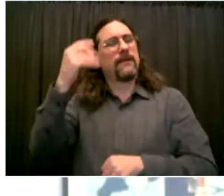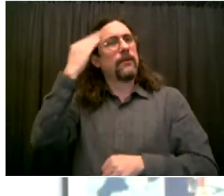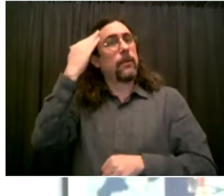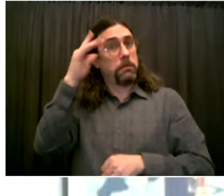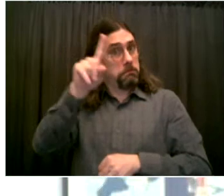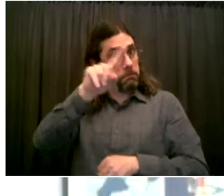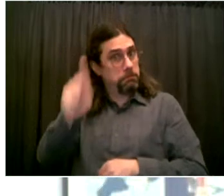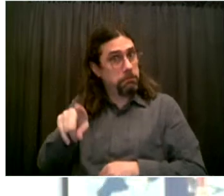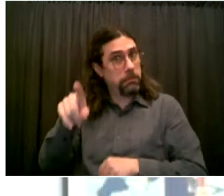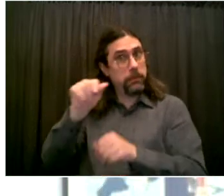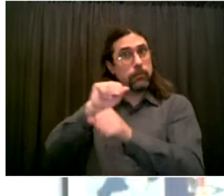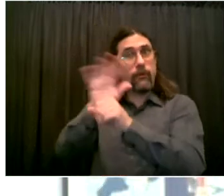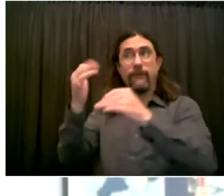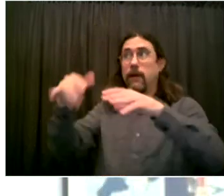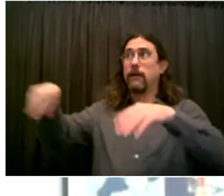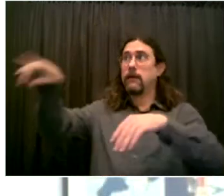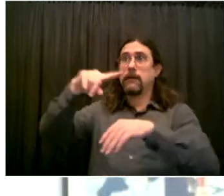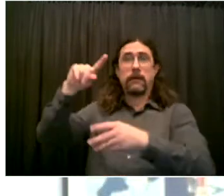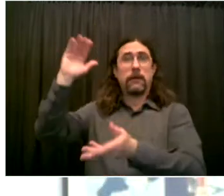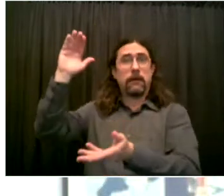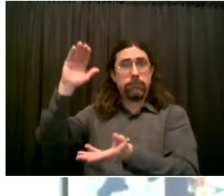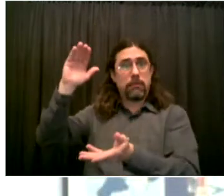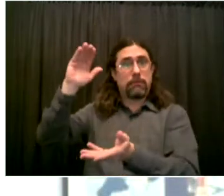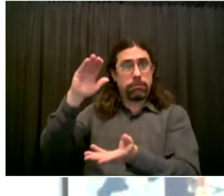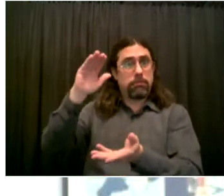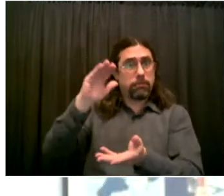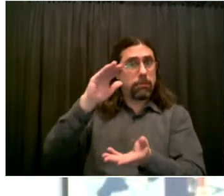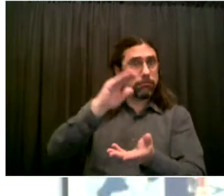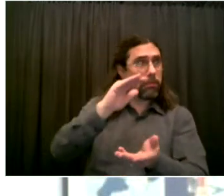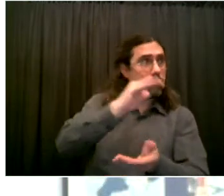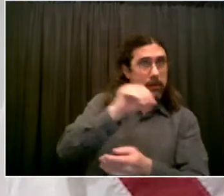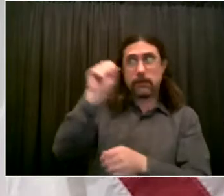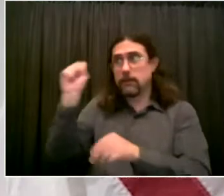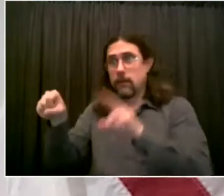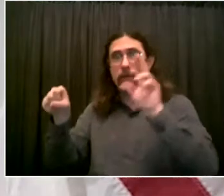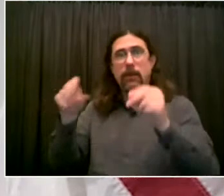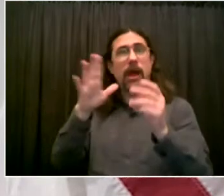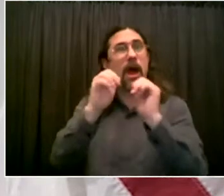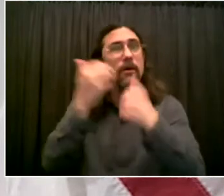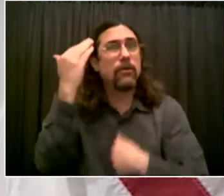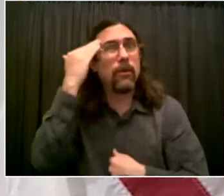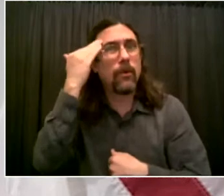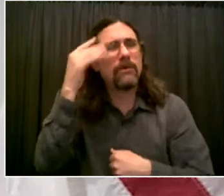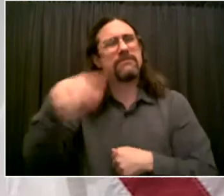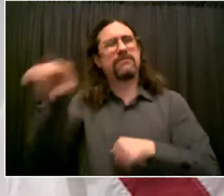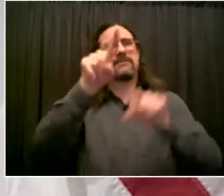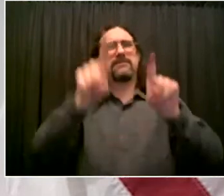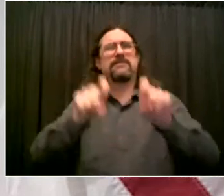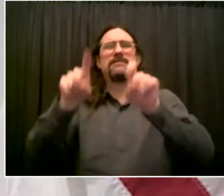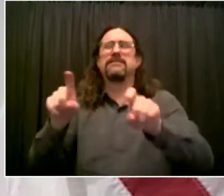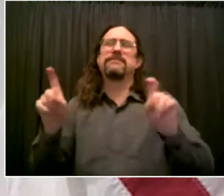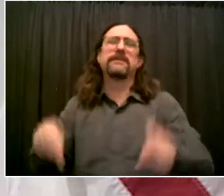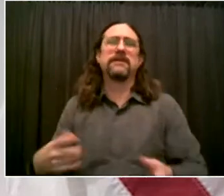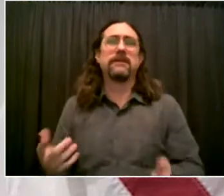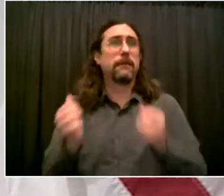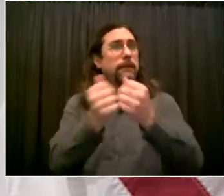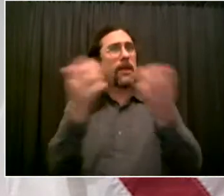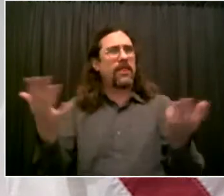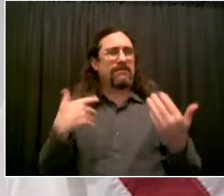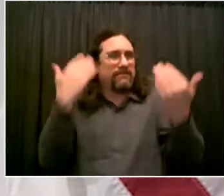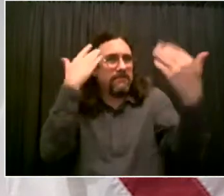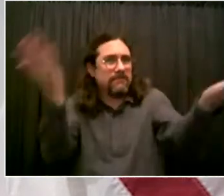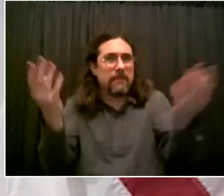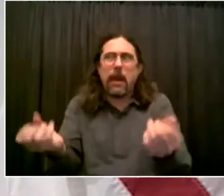us break the chains of transmission for COVID-19. Thank you. Go ahead, Steve. Thanks for that. And on a related